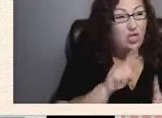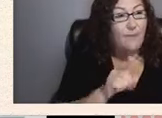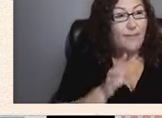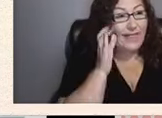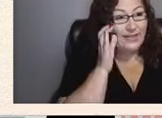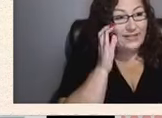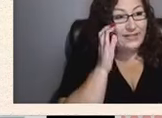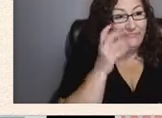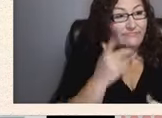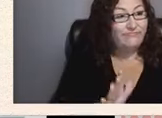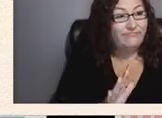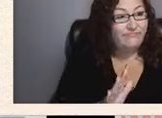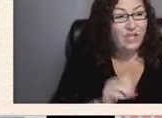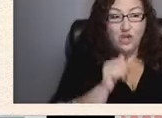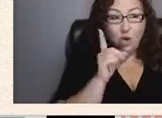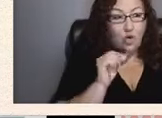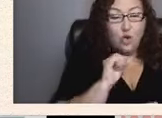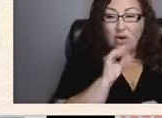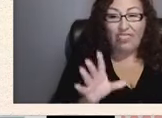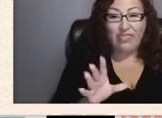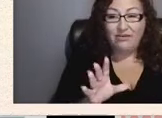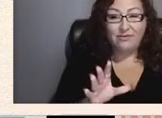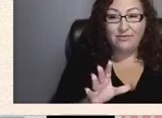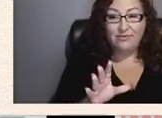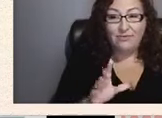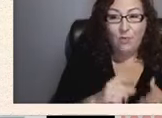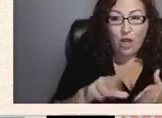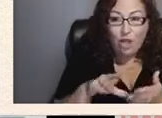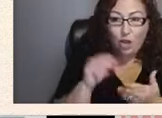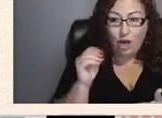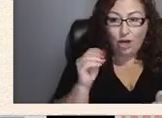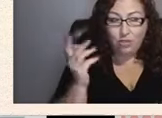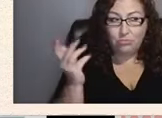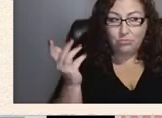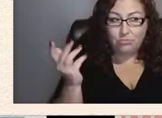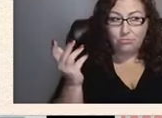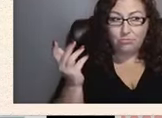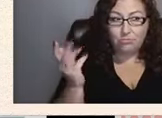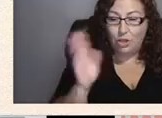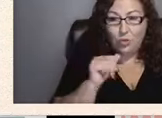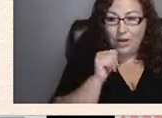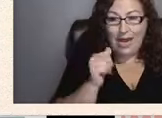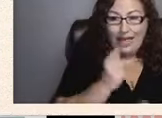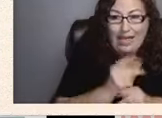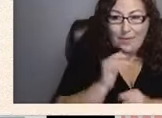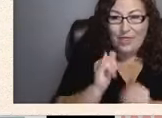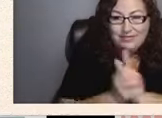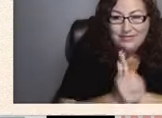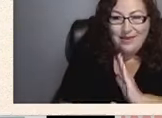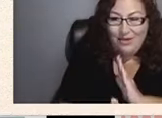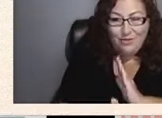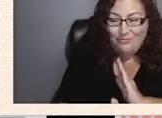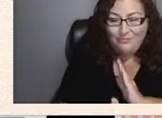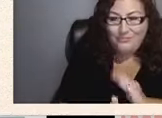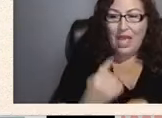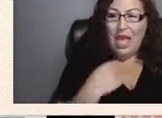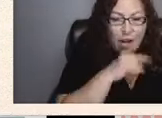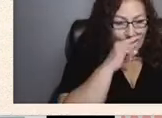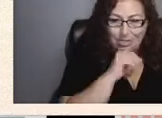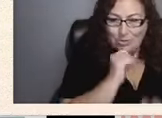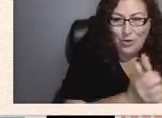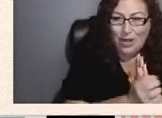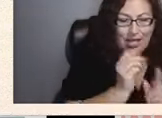and then you don't do anything with what you've learned, you're not going to hold those skills. You're just not. Our kids don't hold those skills if they